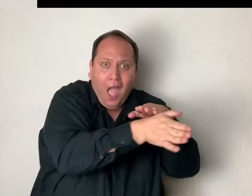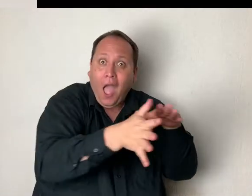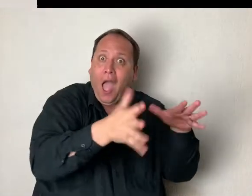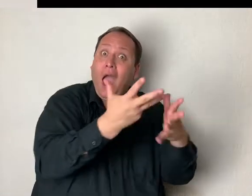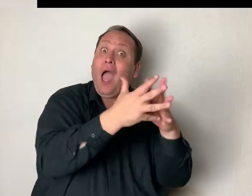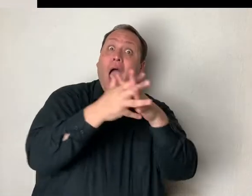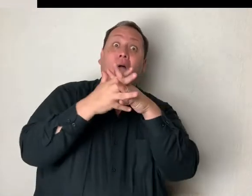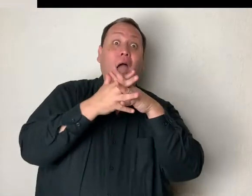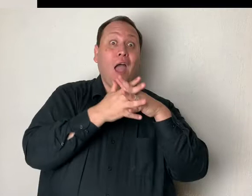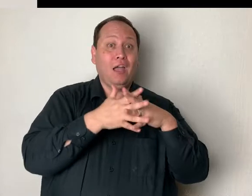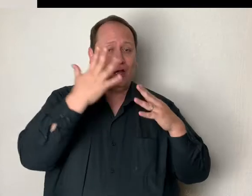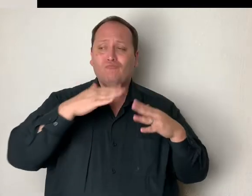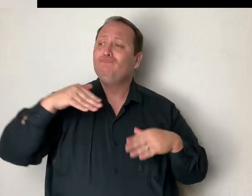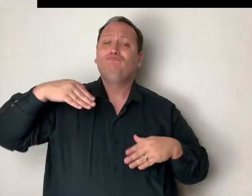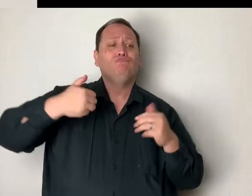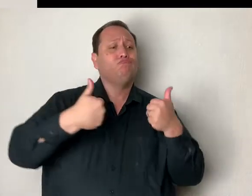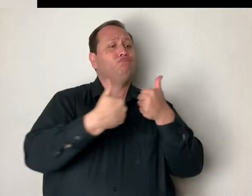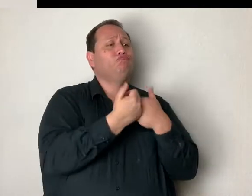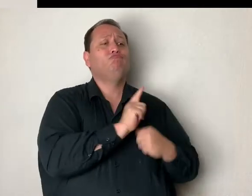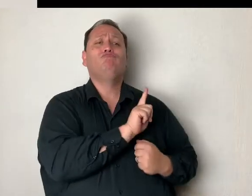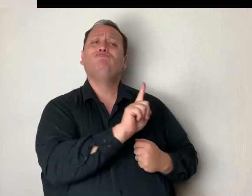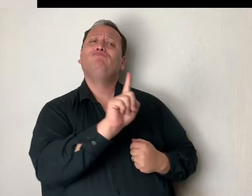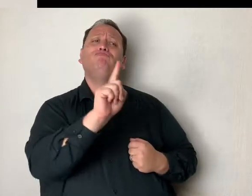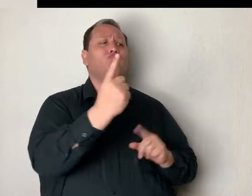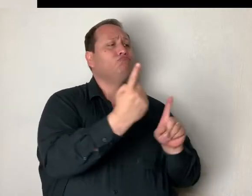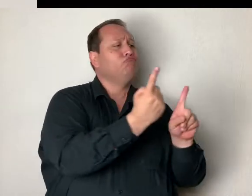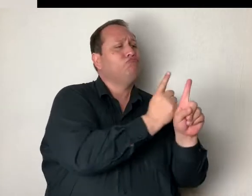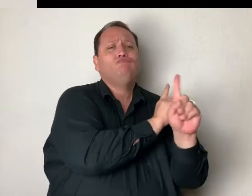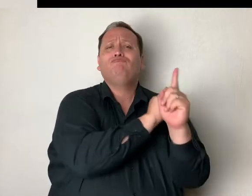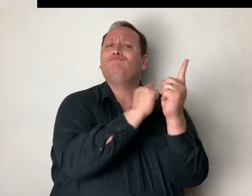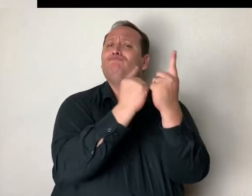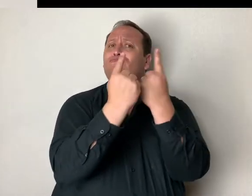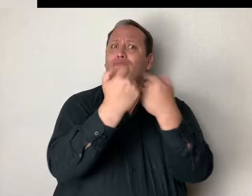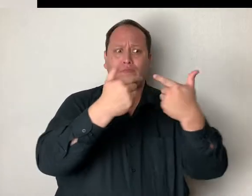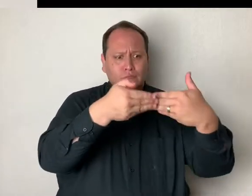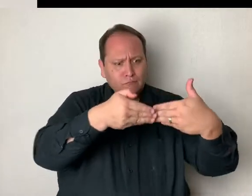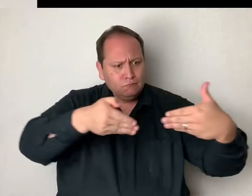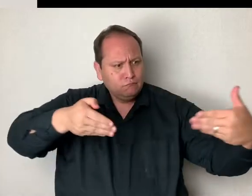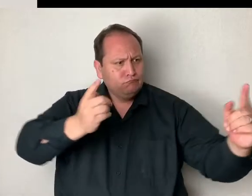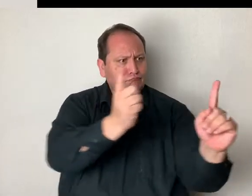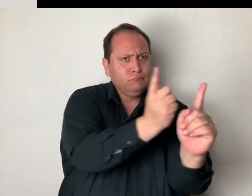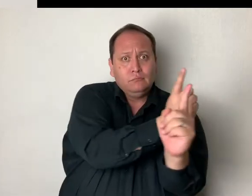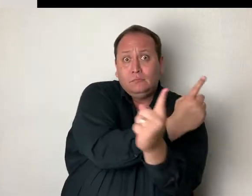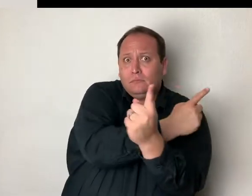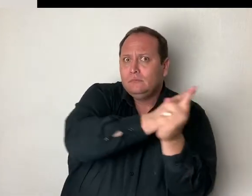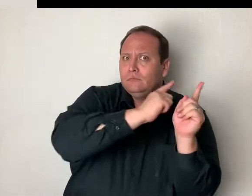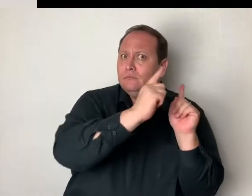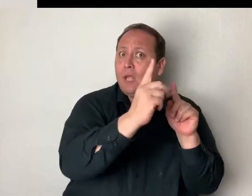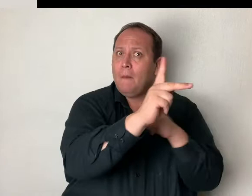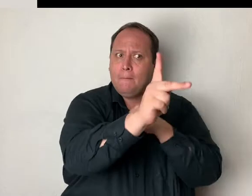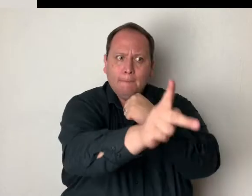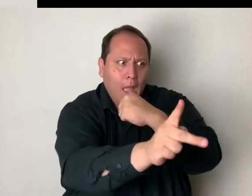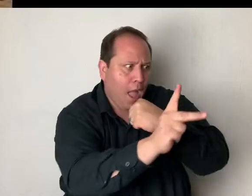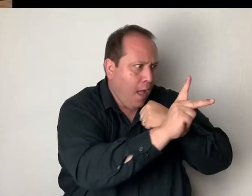the boardwalk, crossing the international border between two countries? It's a wonderful vision.